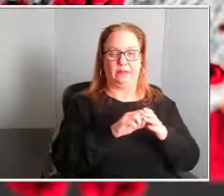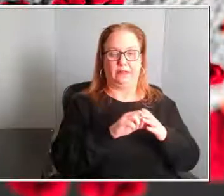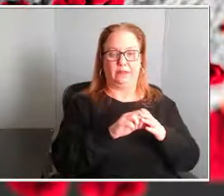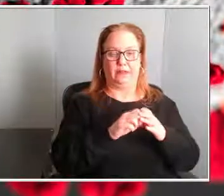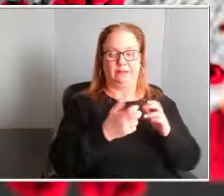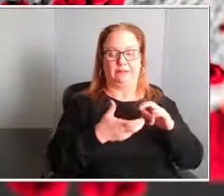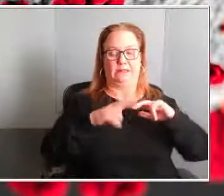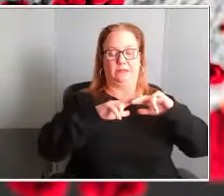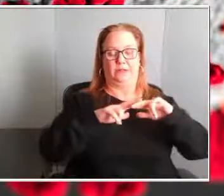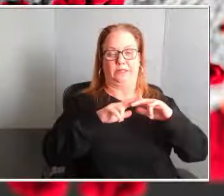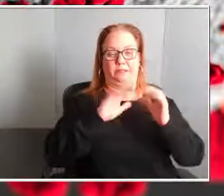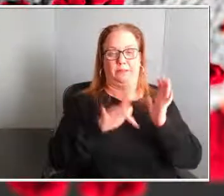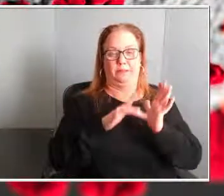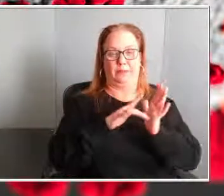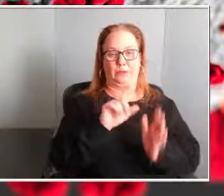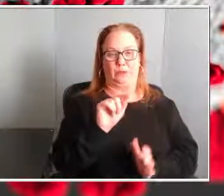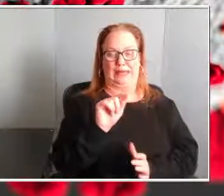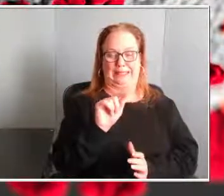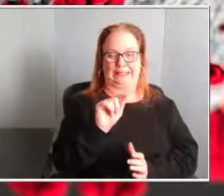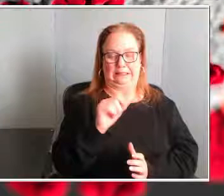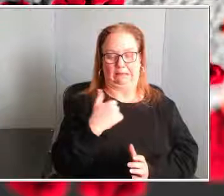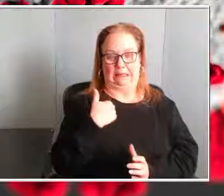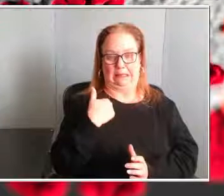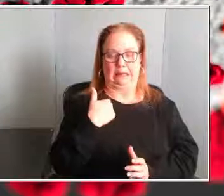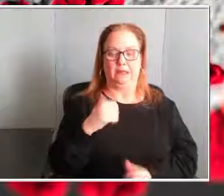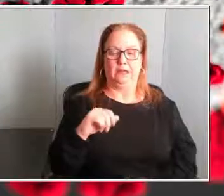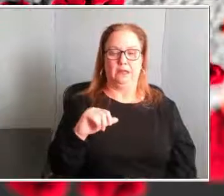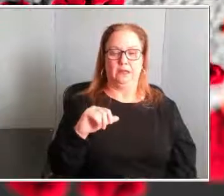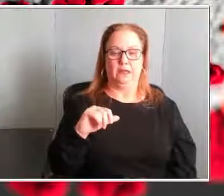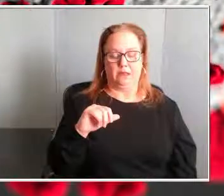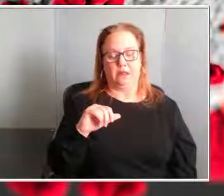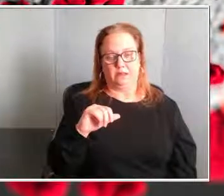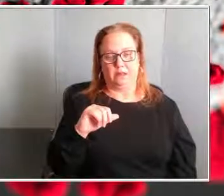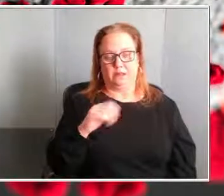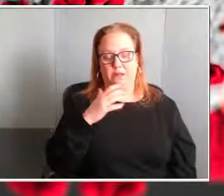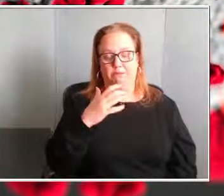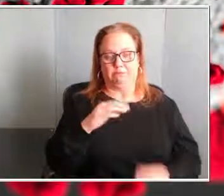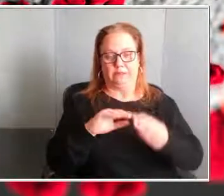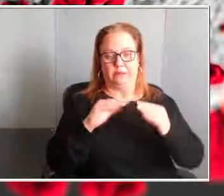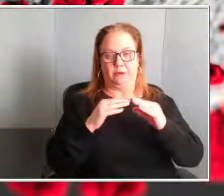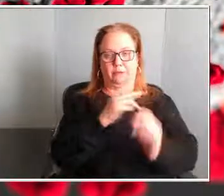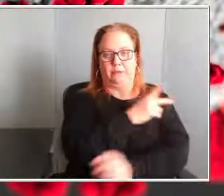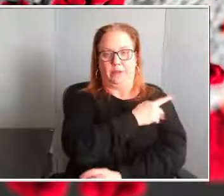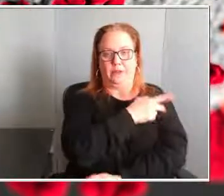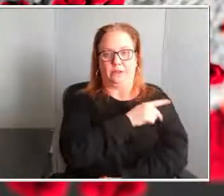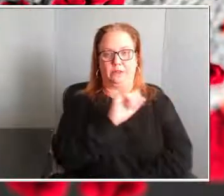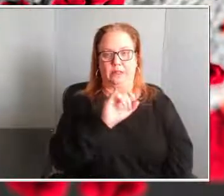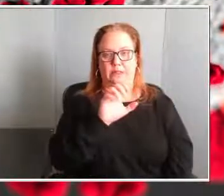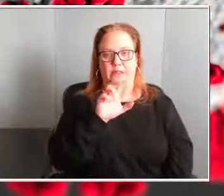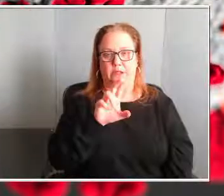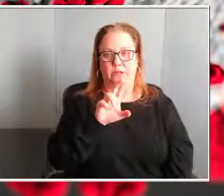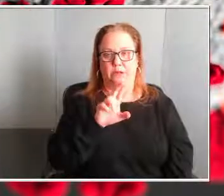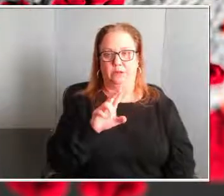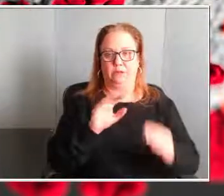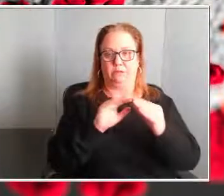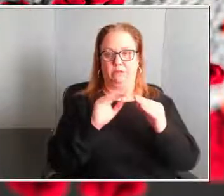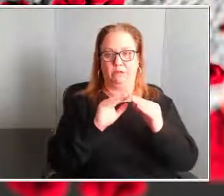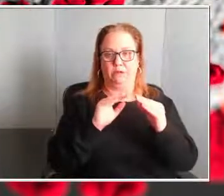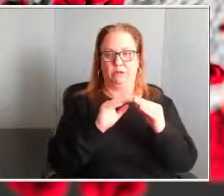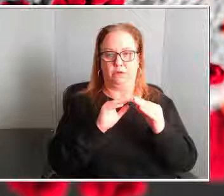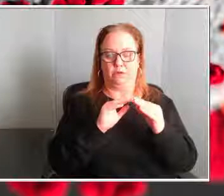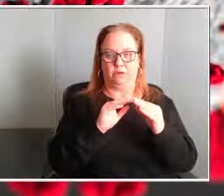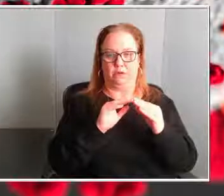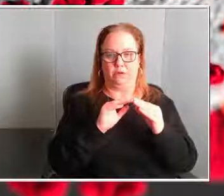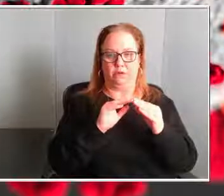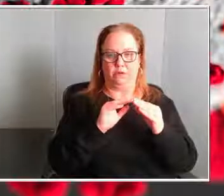from the mid-20s, and again, still quite a good number of patients in the ICU, certainly more than we had been used to.